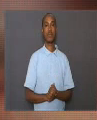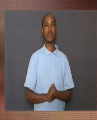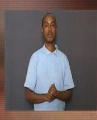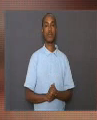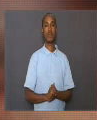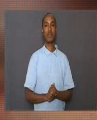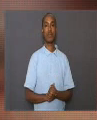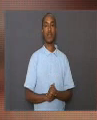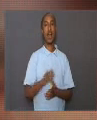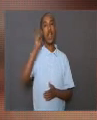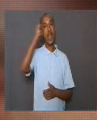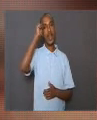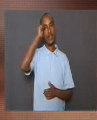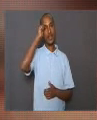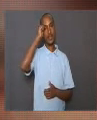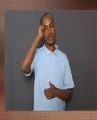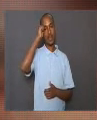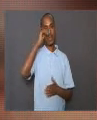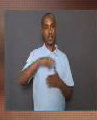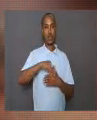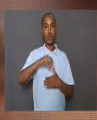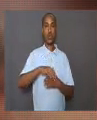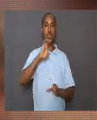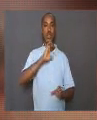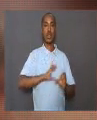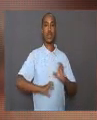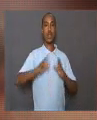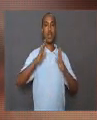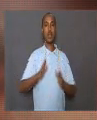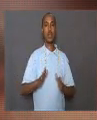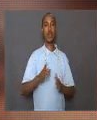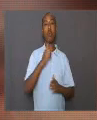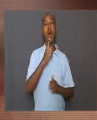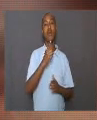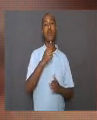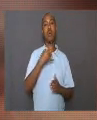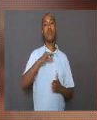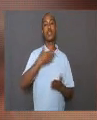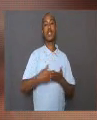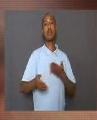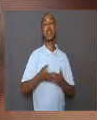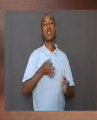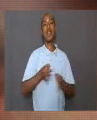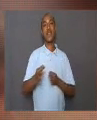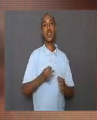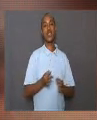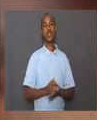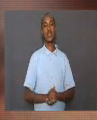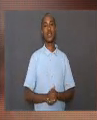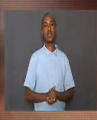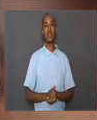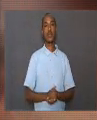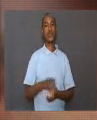Savant Arrhenius, a Swedish chemist, offered one of the simplest definitions.